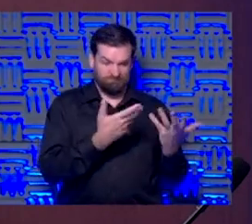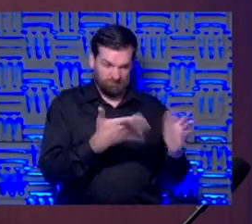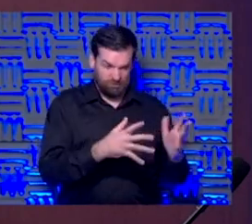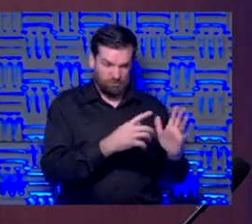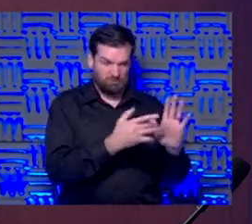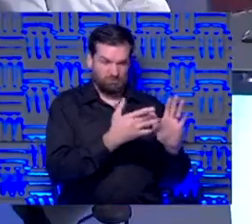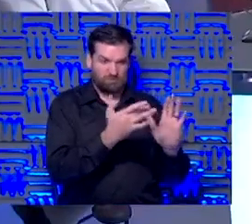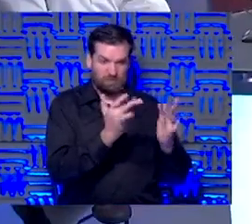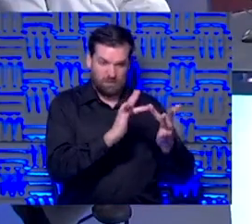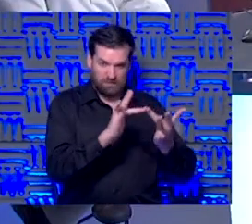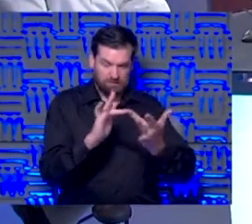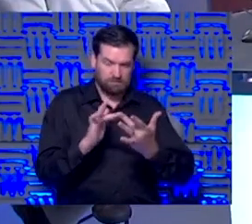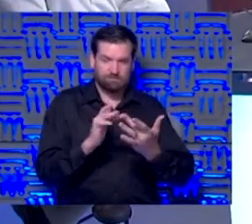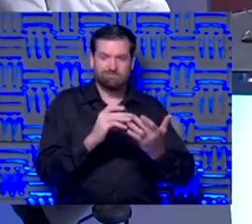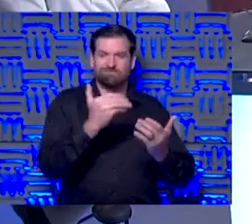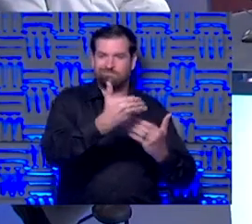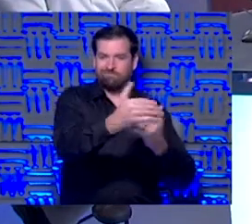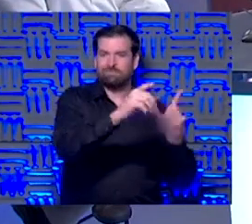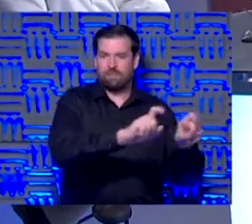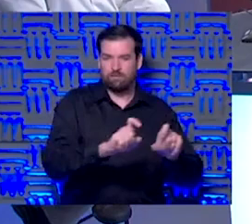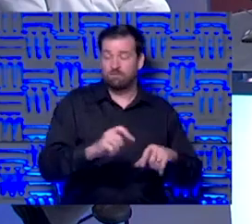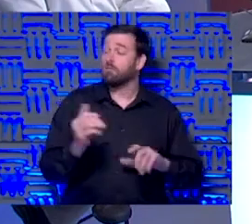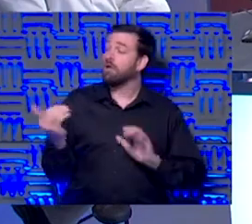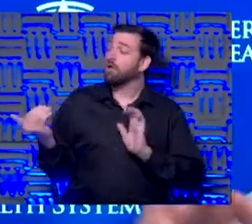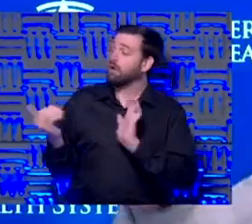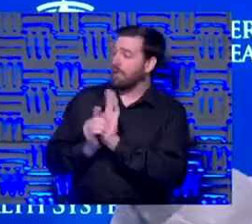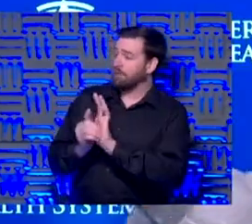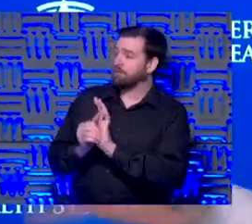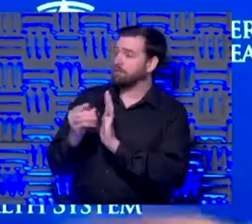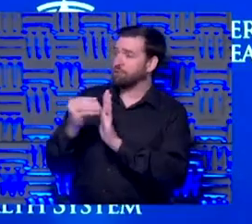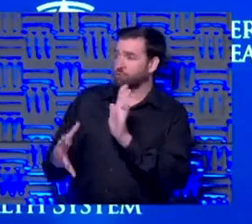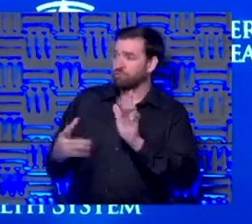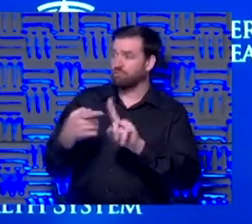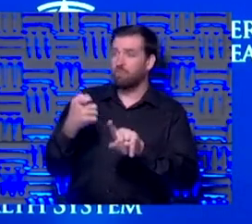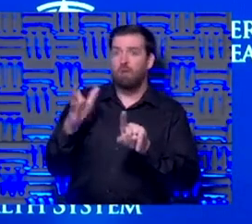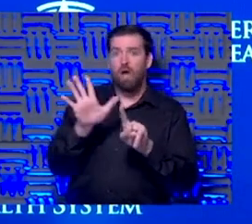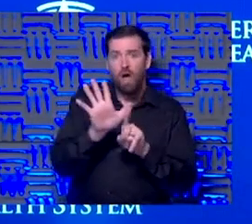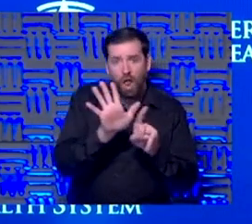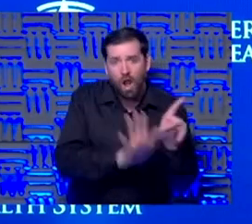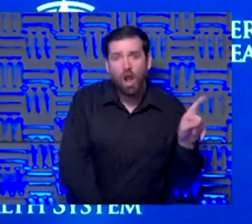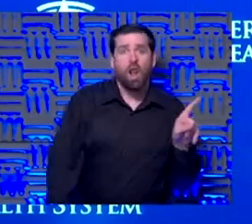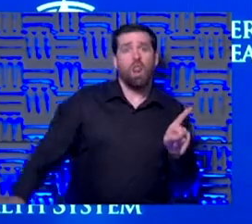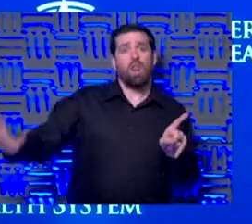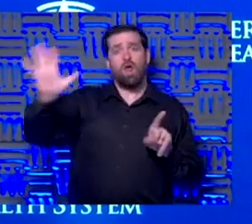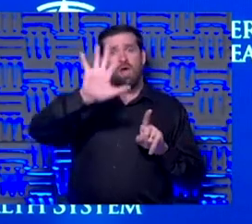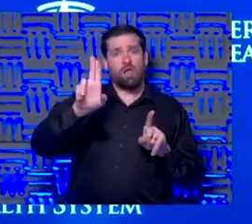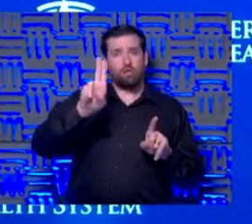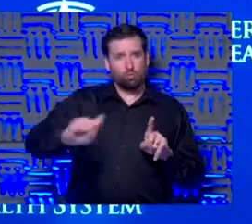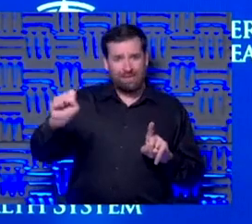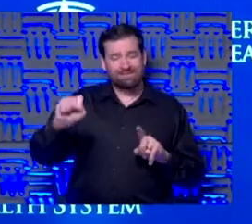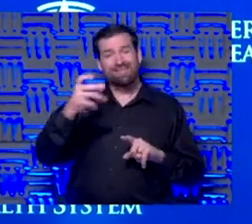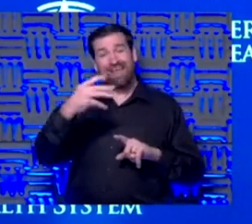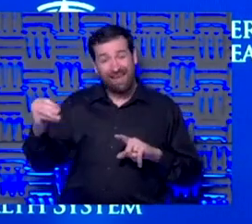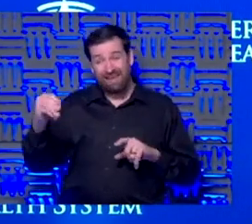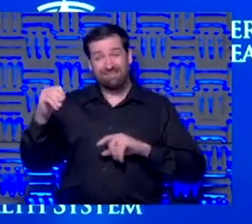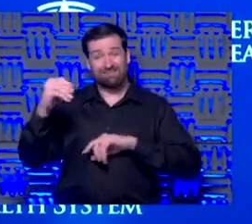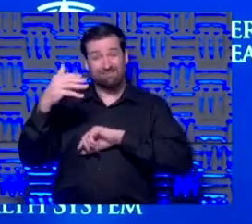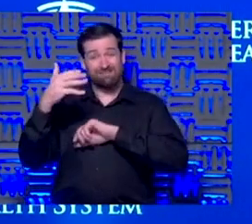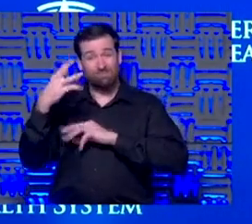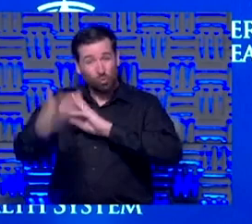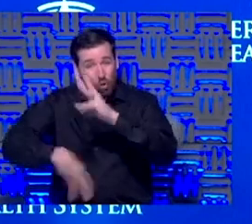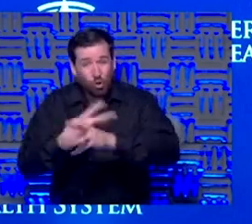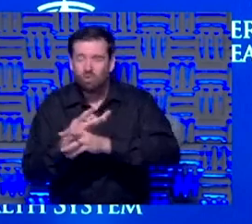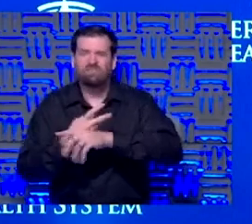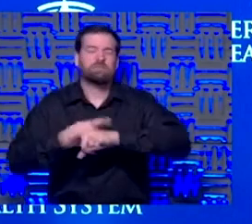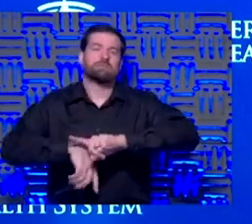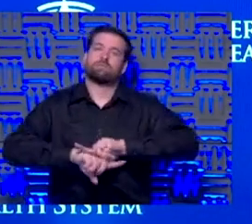contact. And I would just say that the other thing that happens is we're bringing students from all over the country and all over the world into KU, and that's just a fully